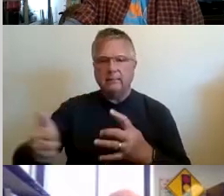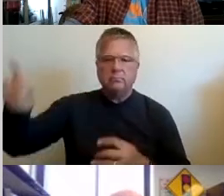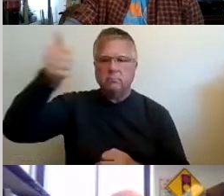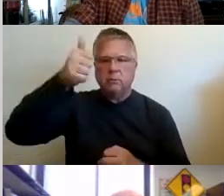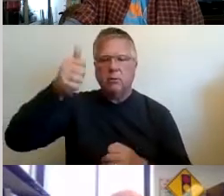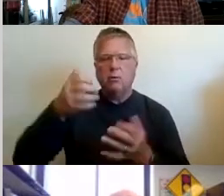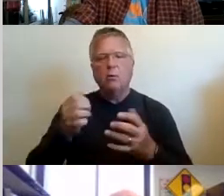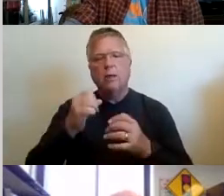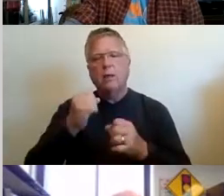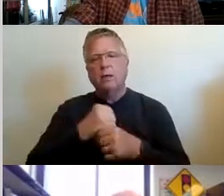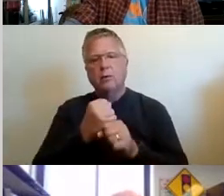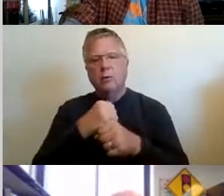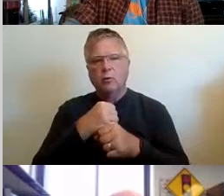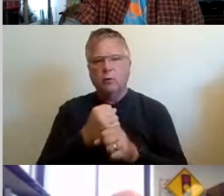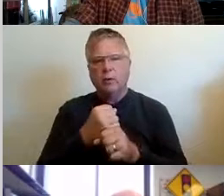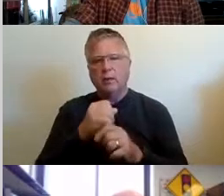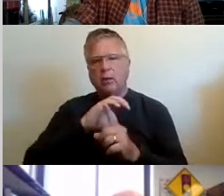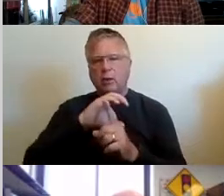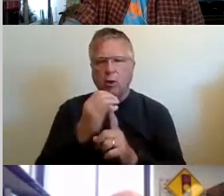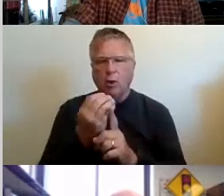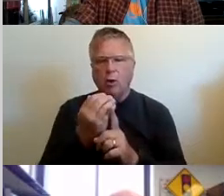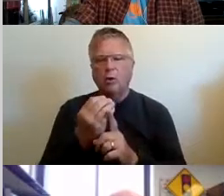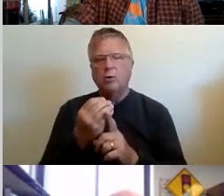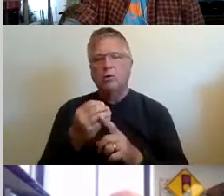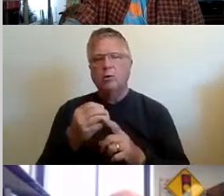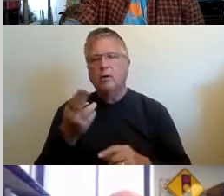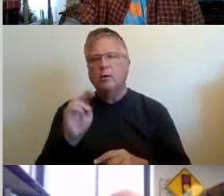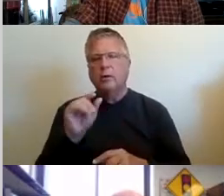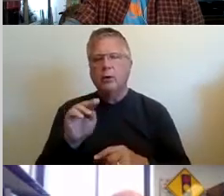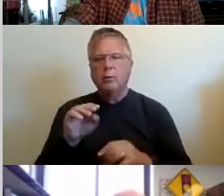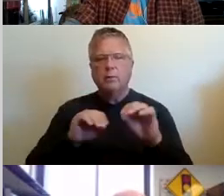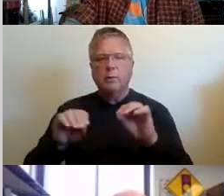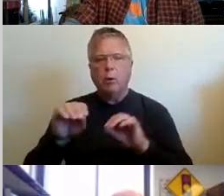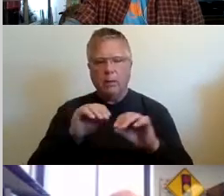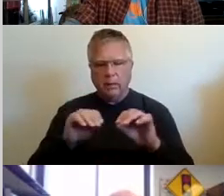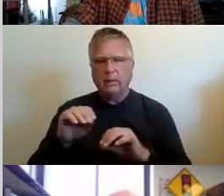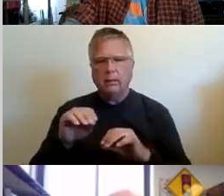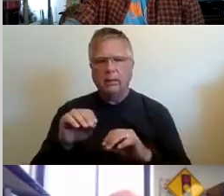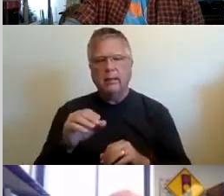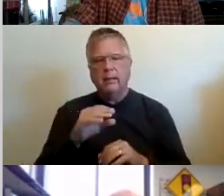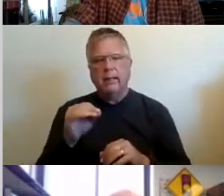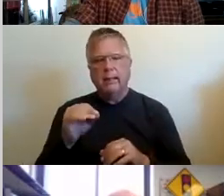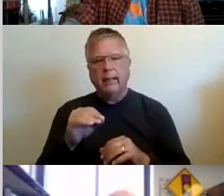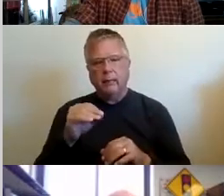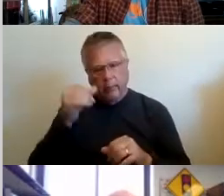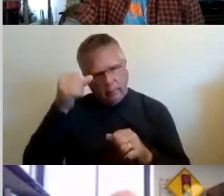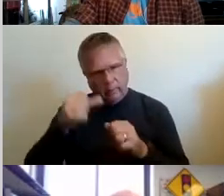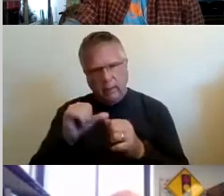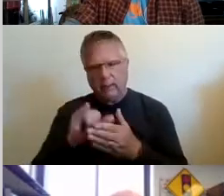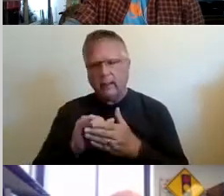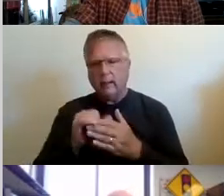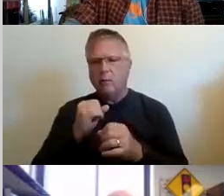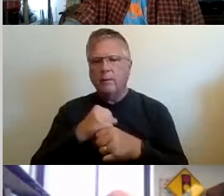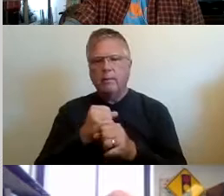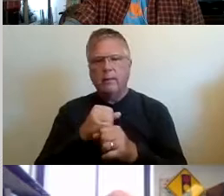want to create a culture of human dignity in mobility, and bearing that in mind, we created these